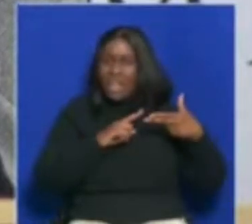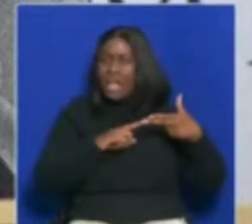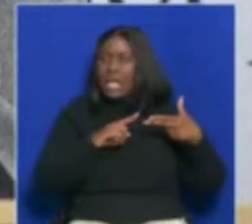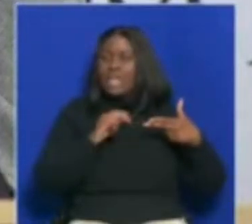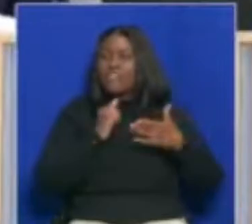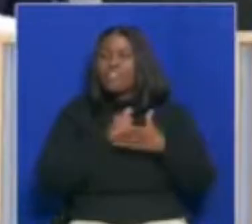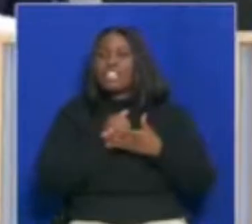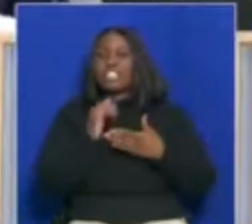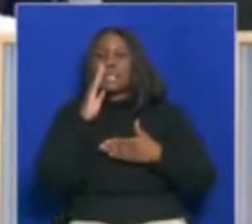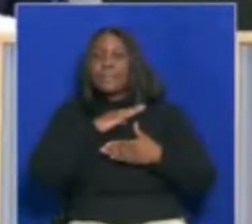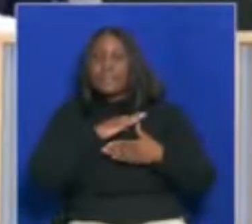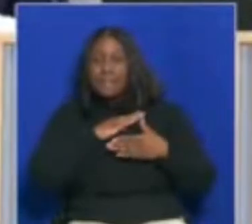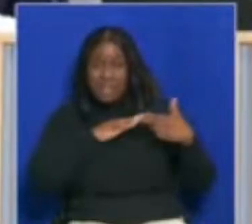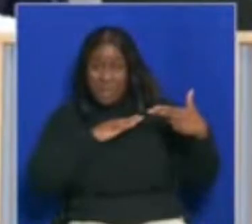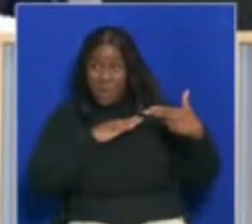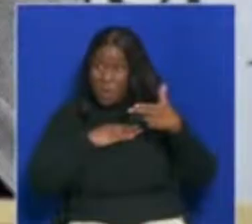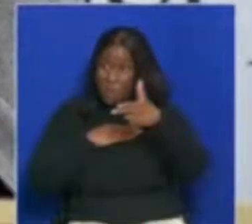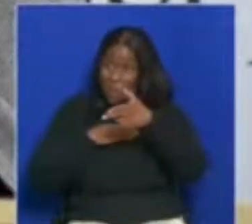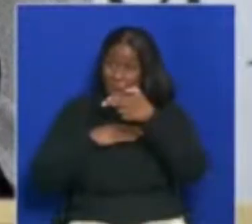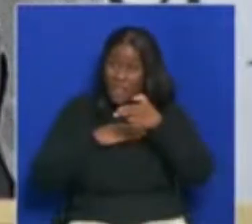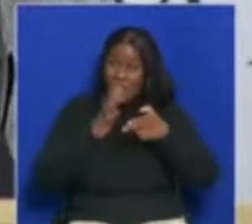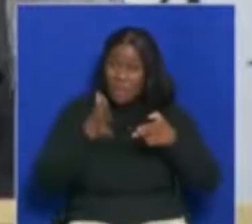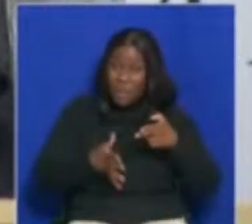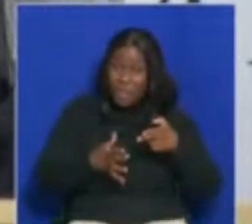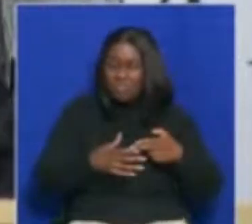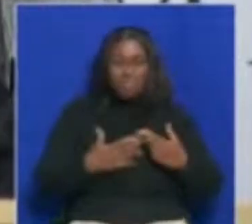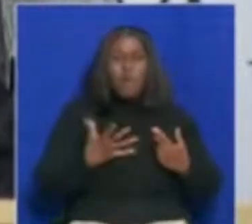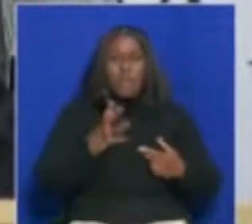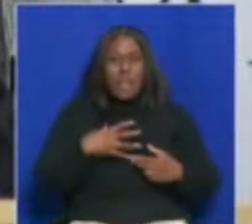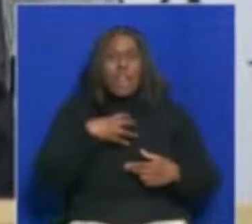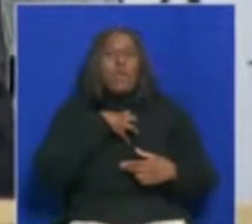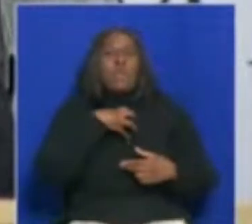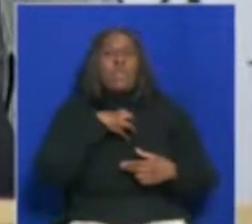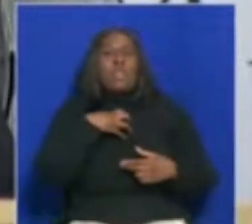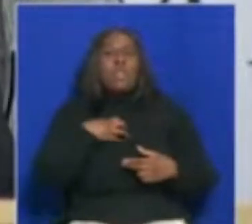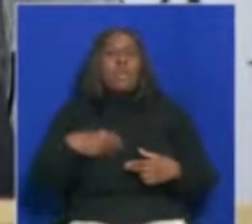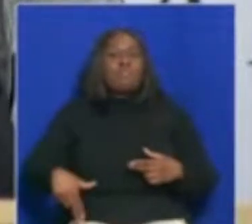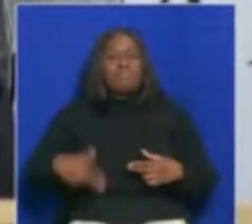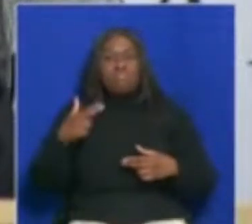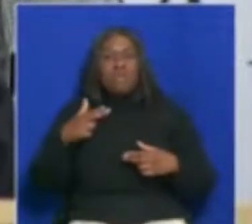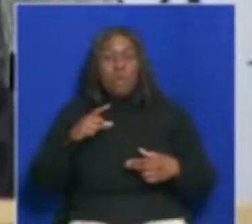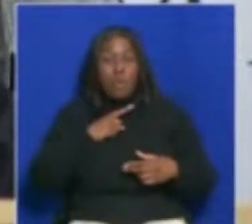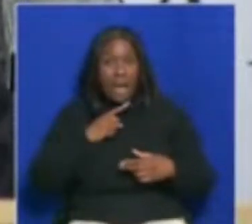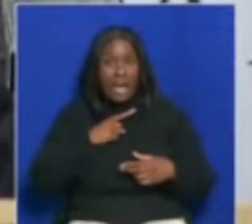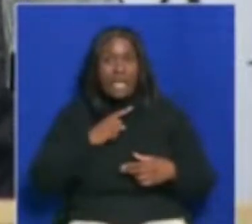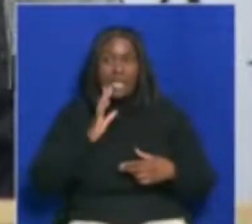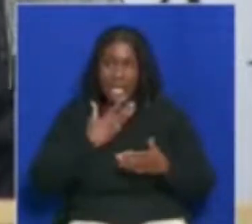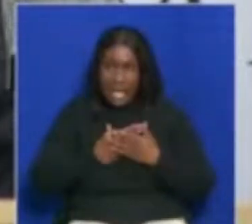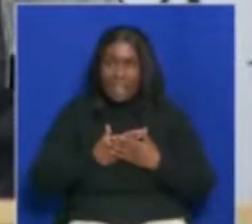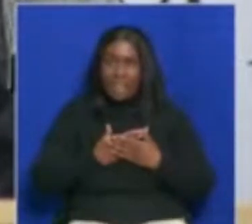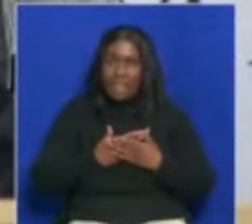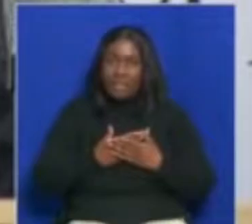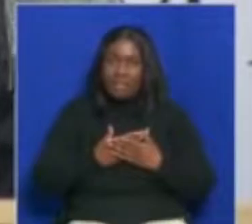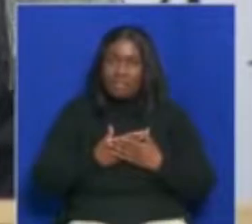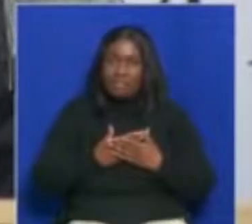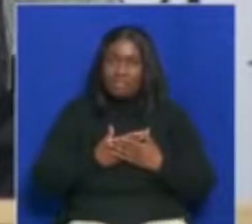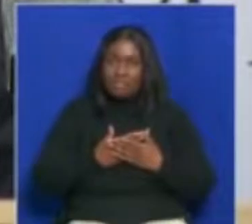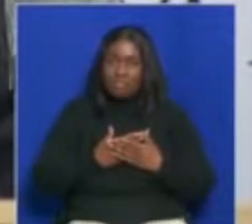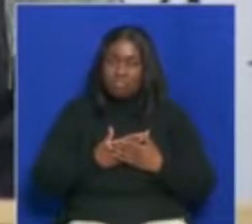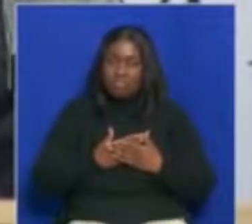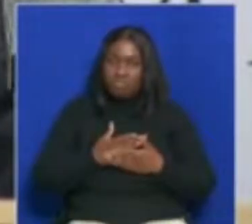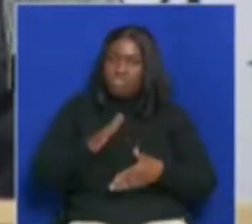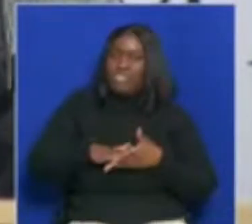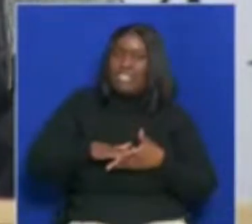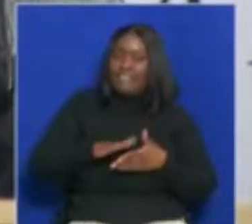firearm if you have a licensed firearm, Yes, because then you are justified that you will use a licensed firearm